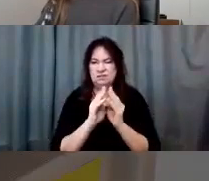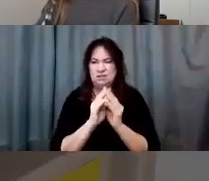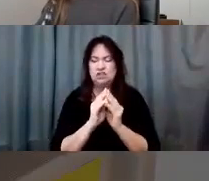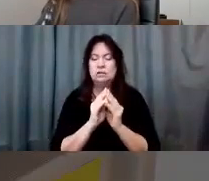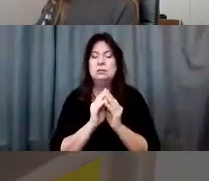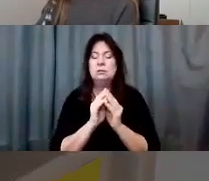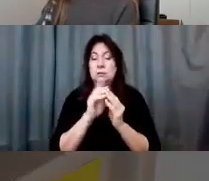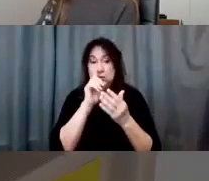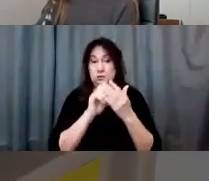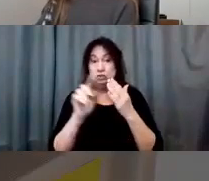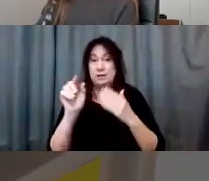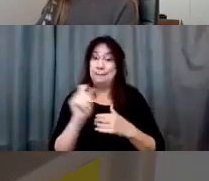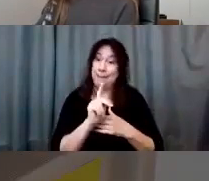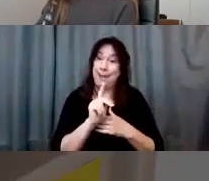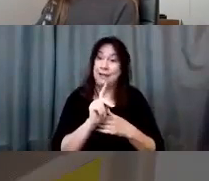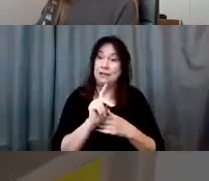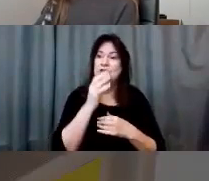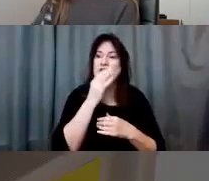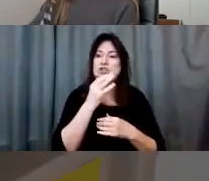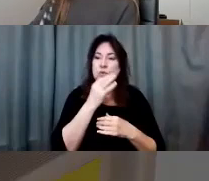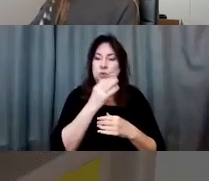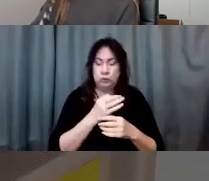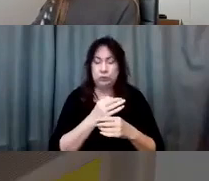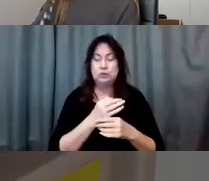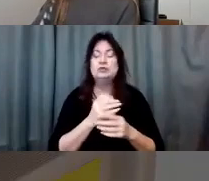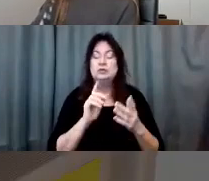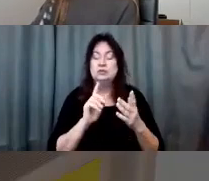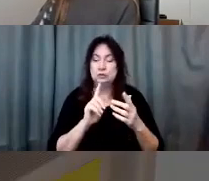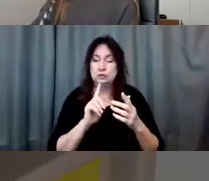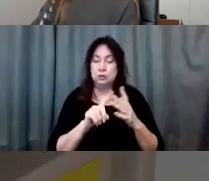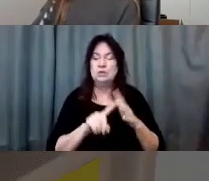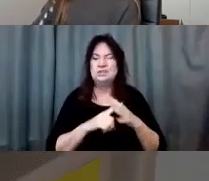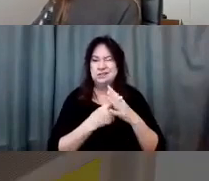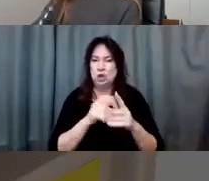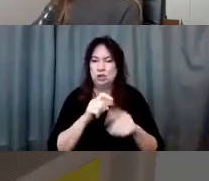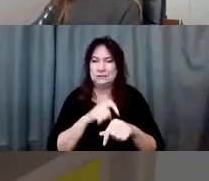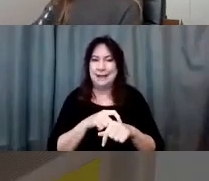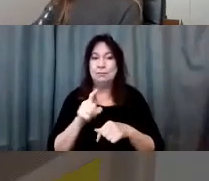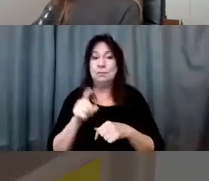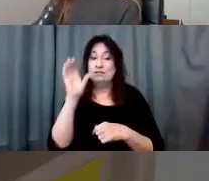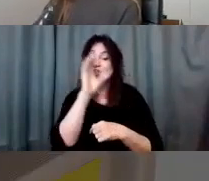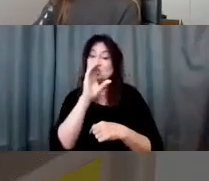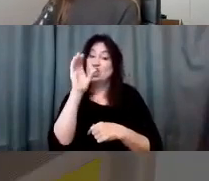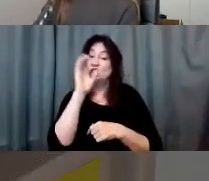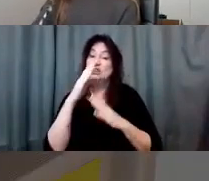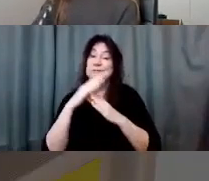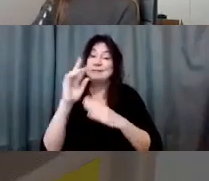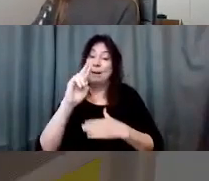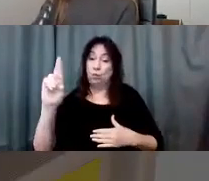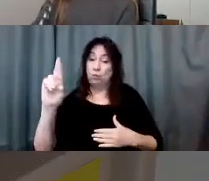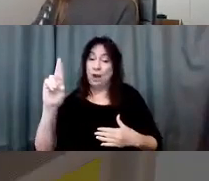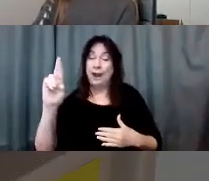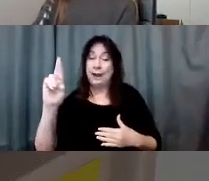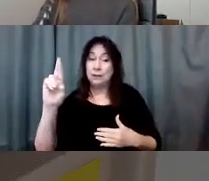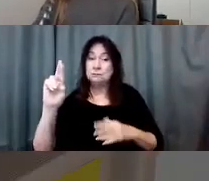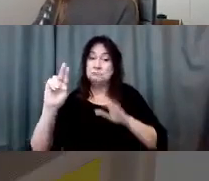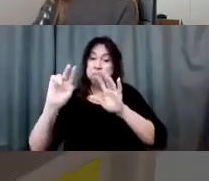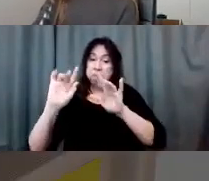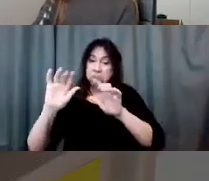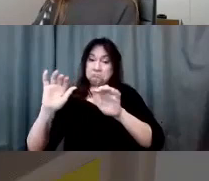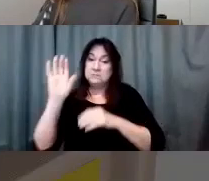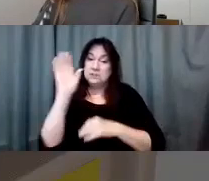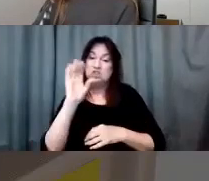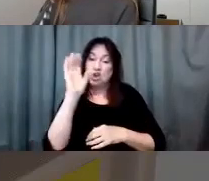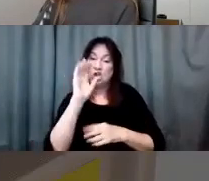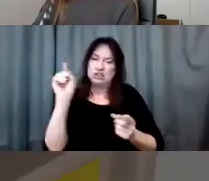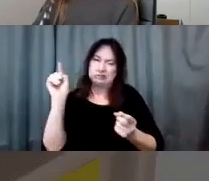back a little bit closer to the start time. There's a search bar in the top right corner. You can use this to narrow